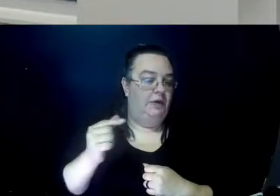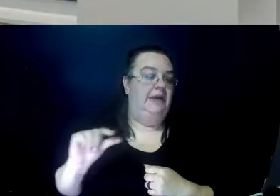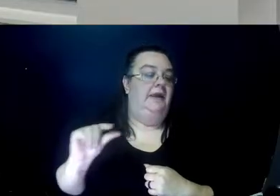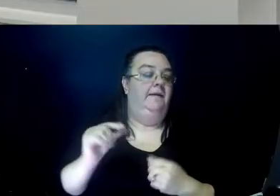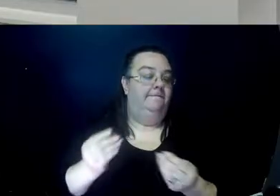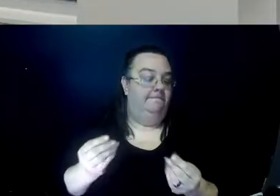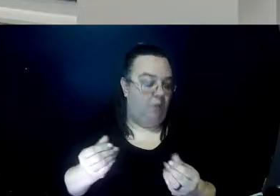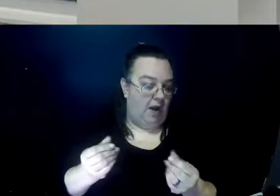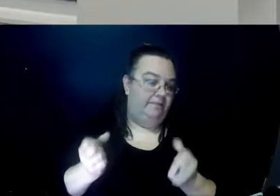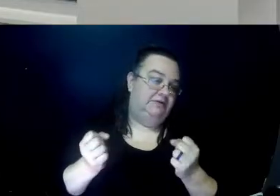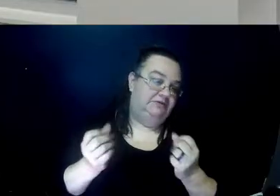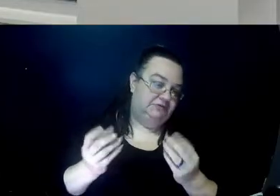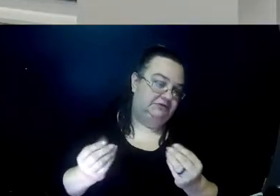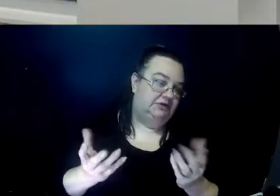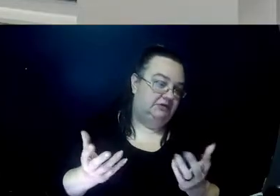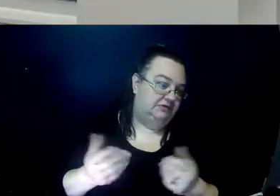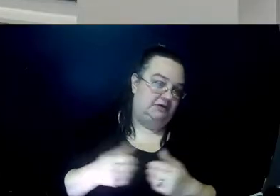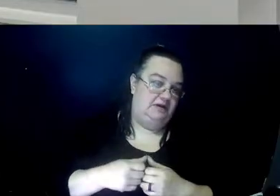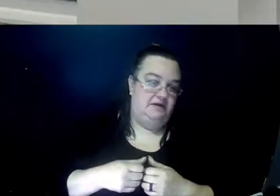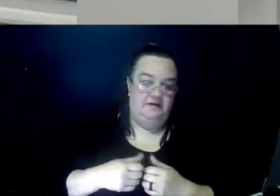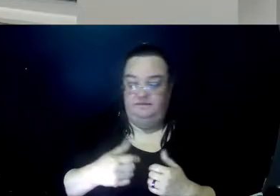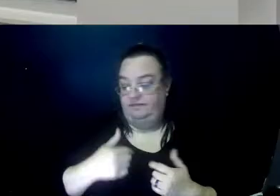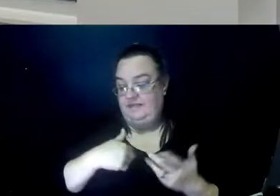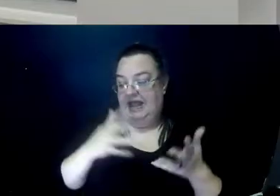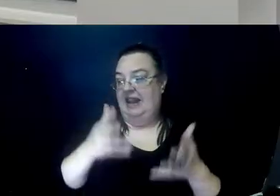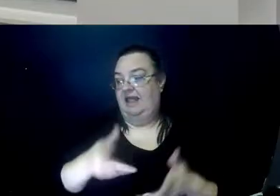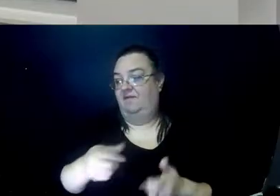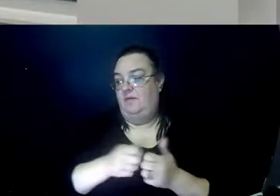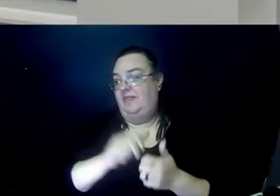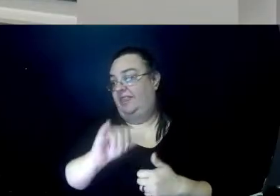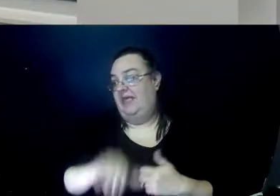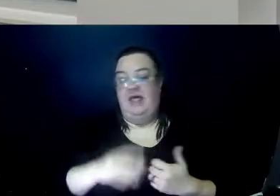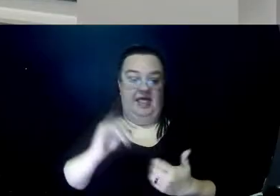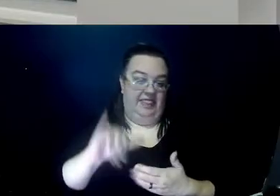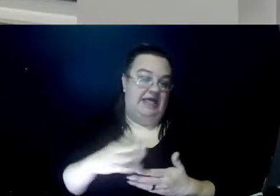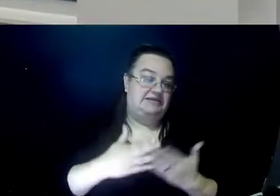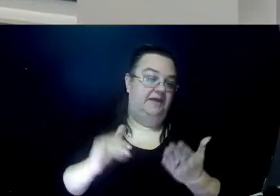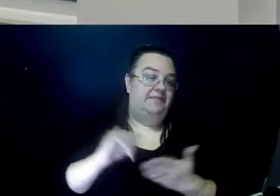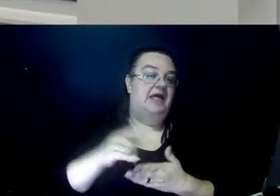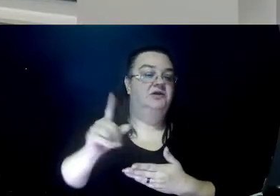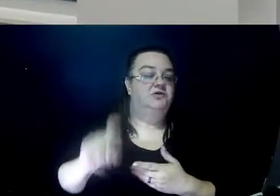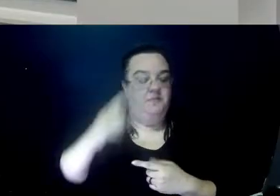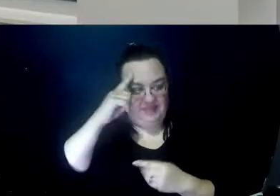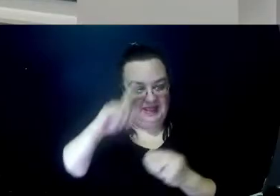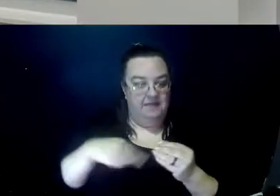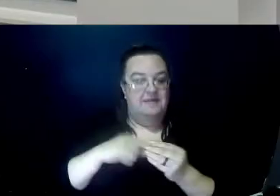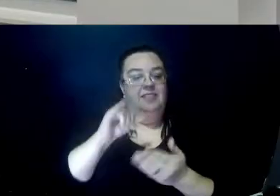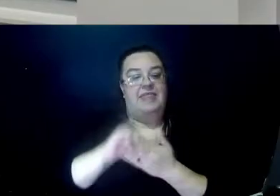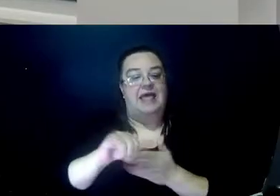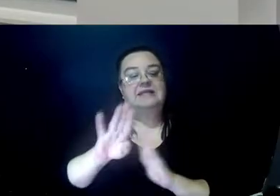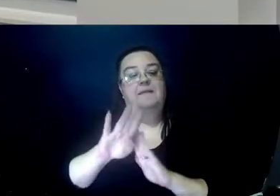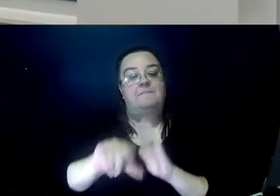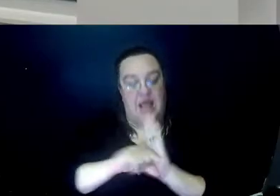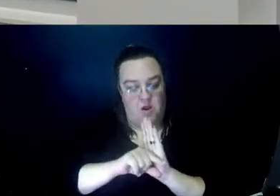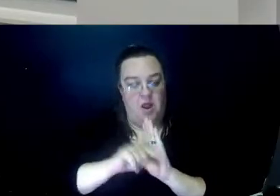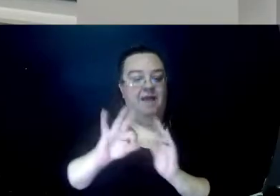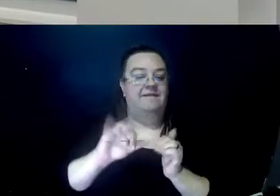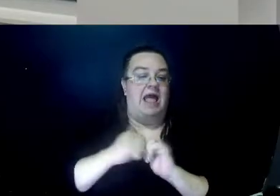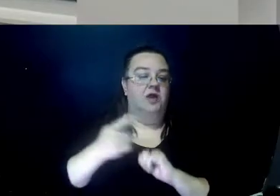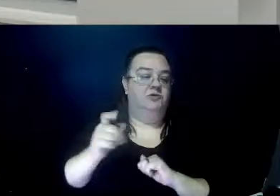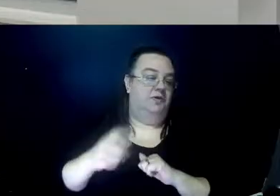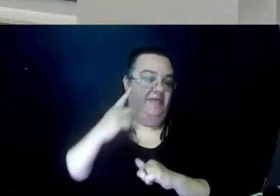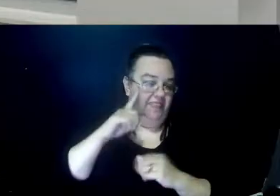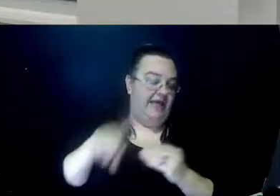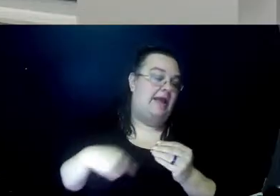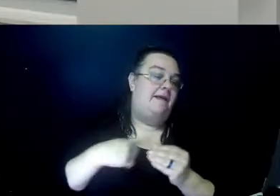properties. So I leave you with that, and that's something that you should be thinking of. That's the background of how you should be thinking